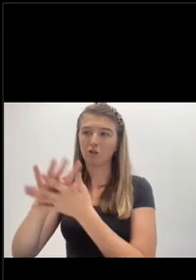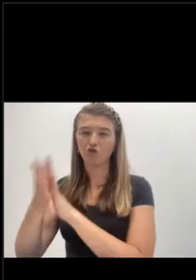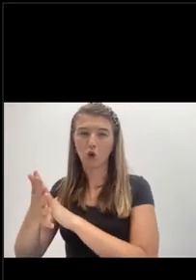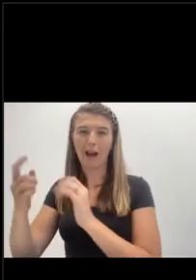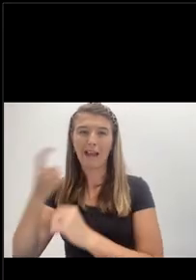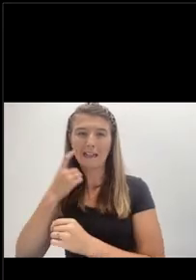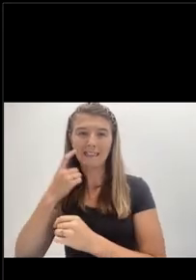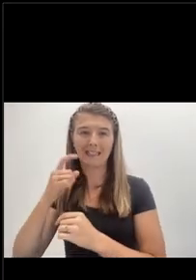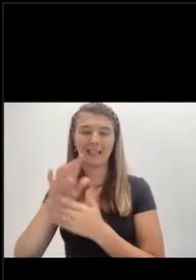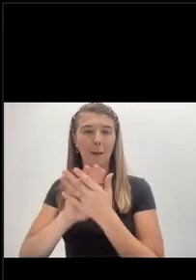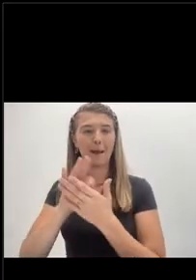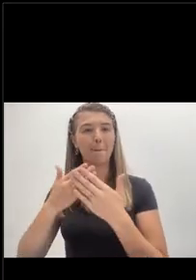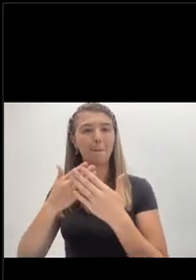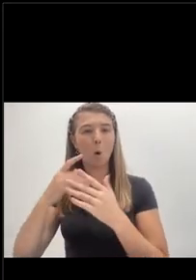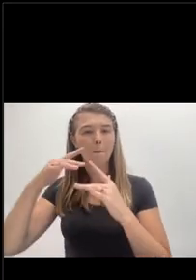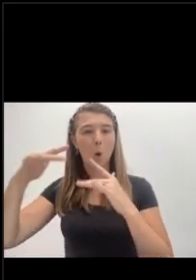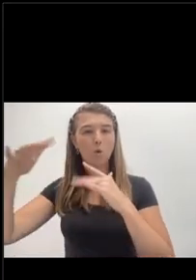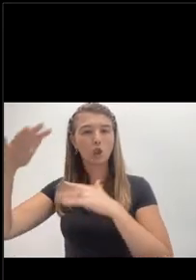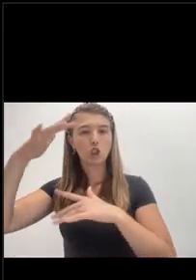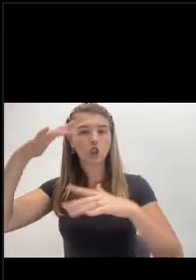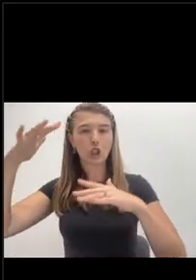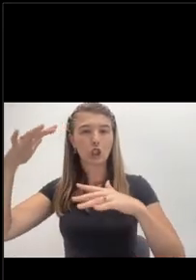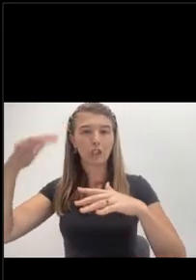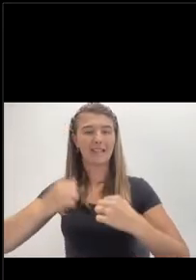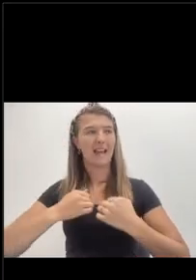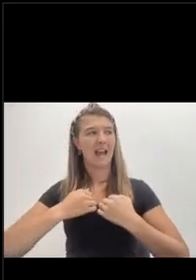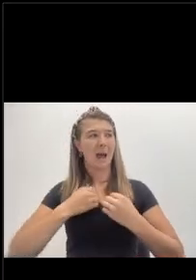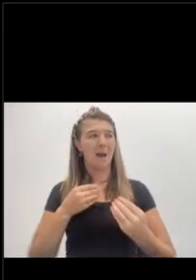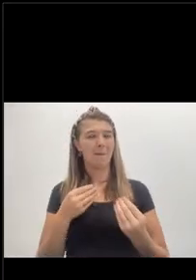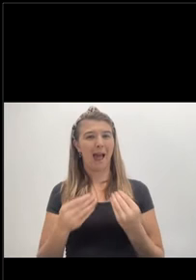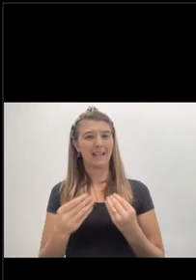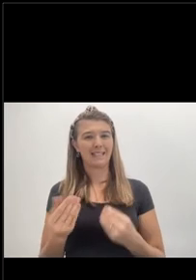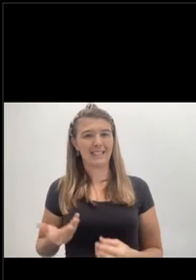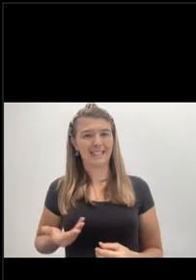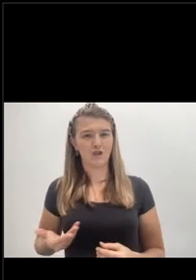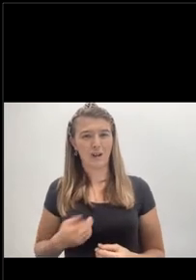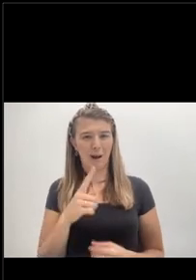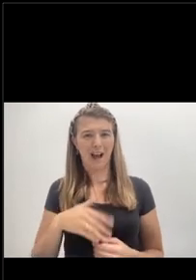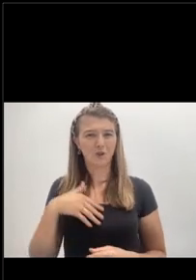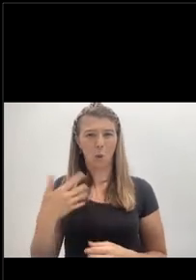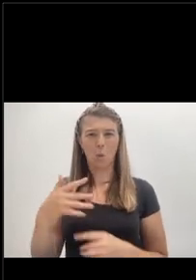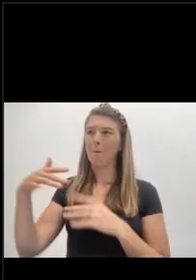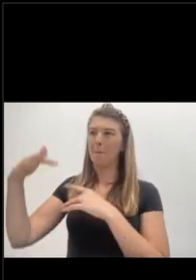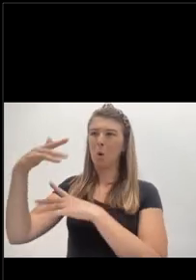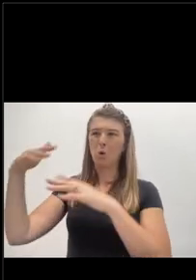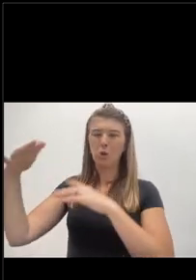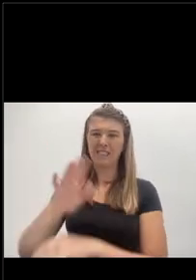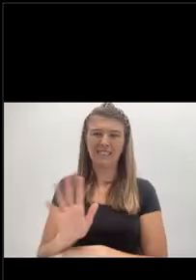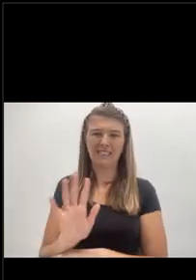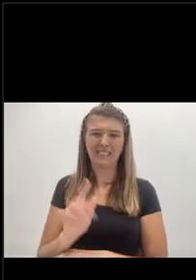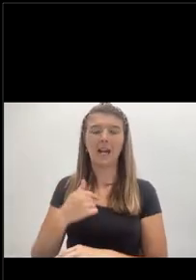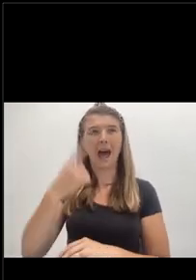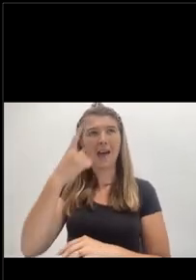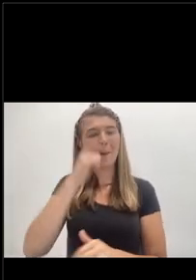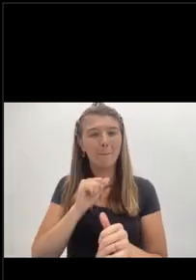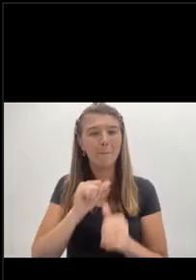And despite being in the plastics industry, that's not something I want to see. So I think the more we keep material in-house, the better we